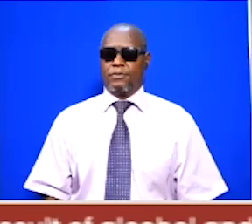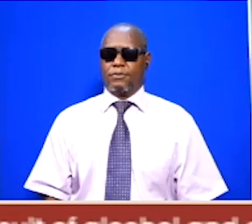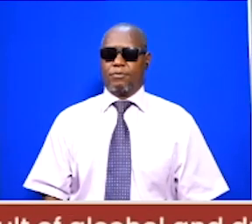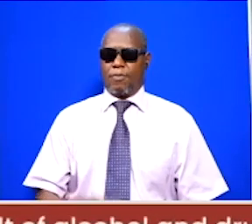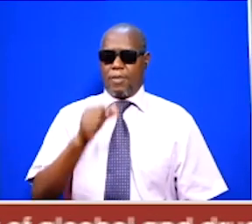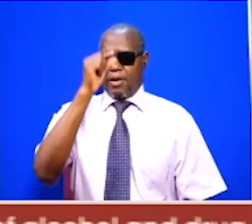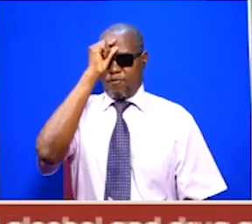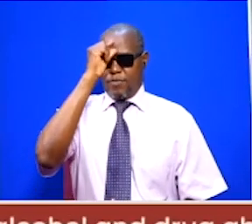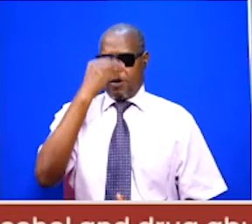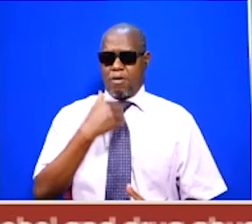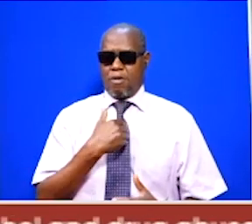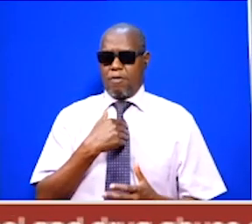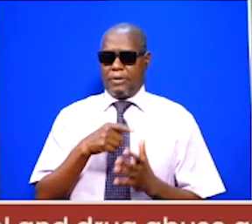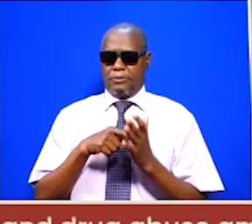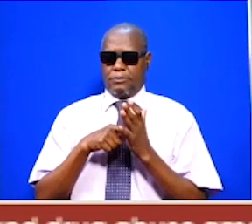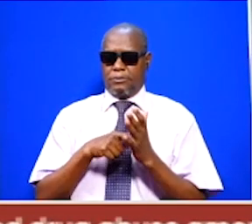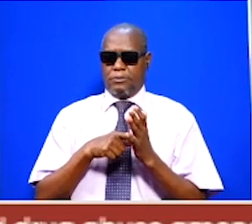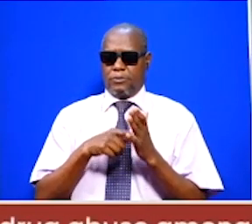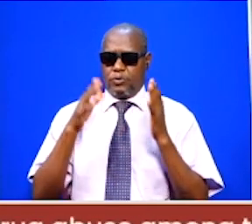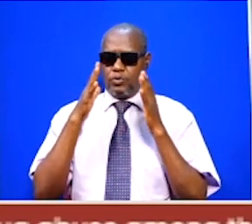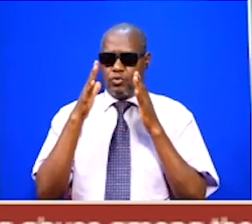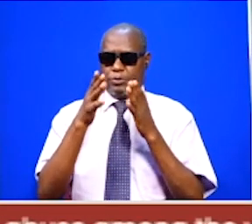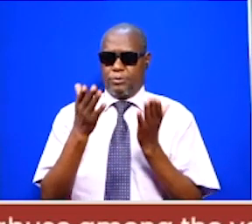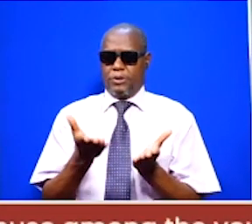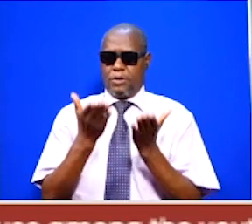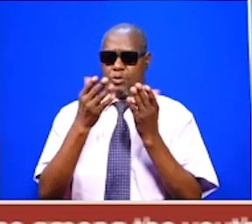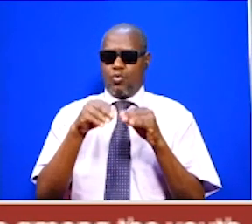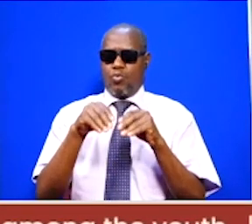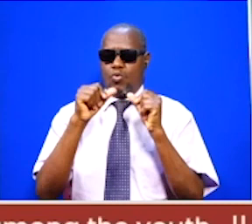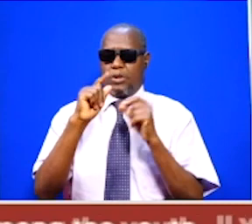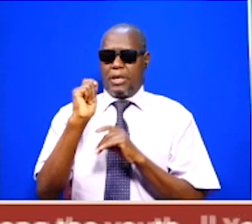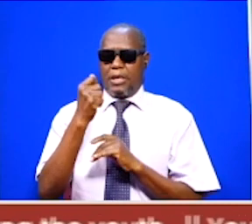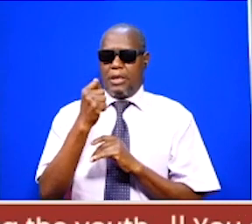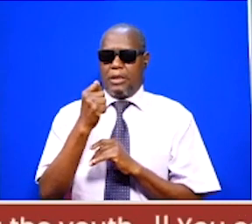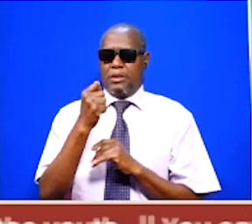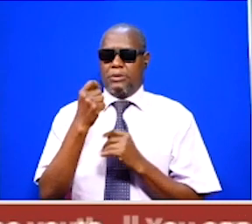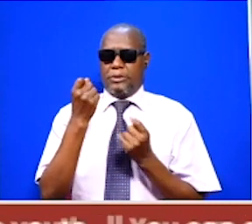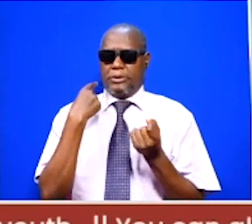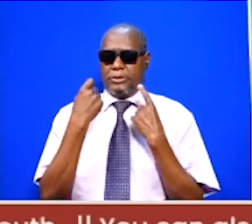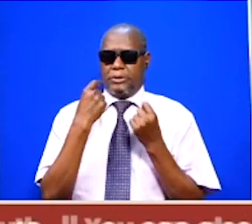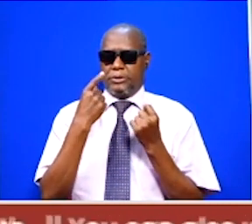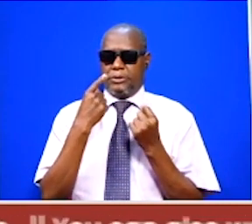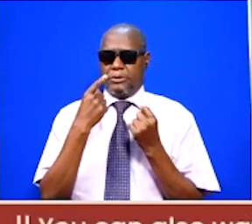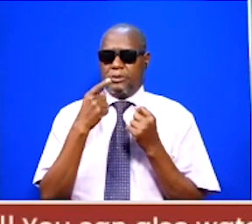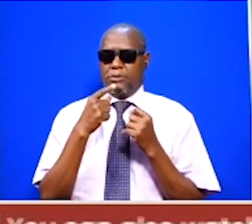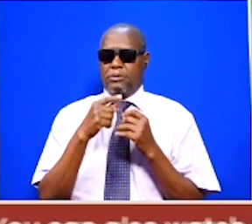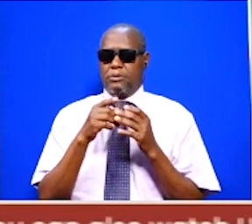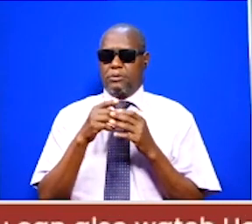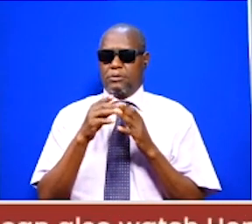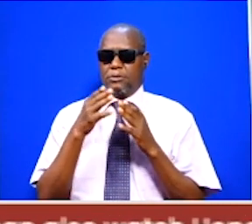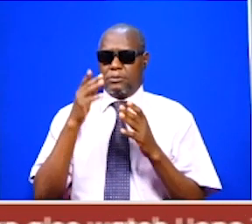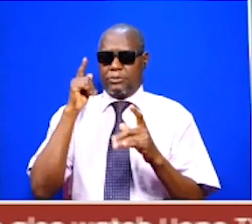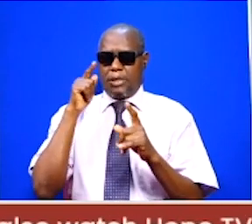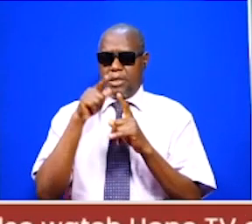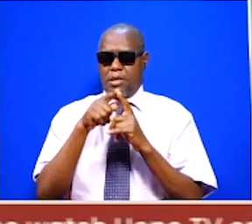The government has reiterated its commitment to enhancing the quality of Kenyan tea with a prime focus on regaining the country's